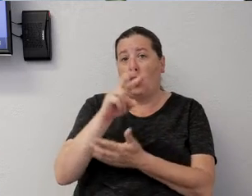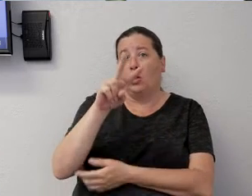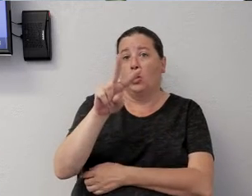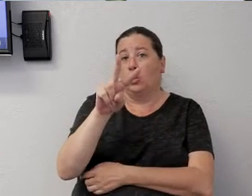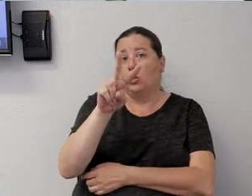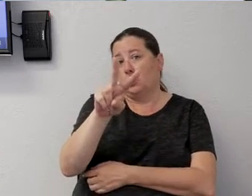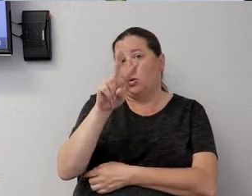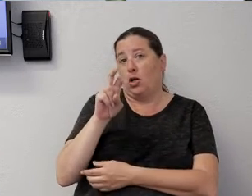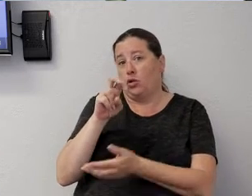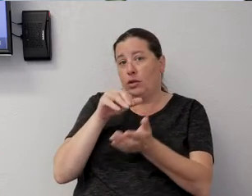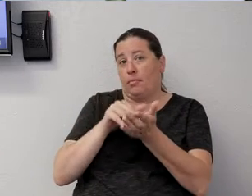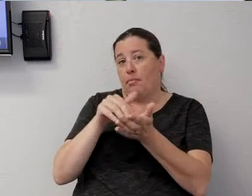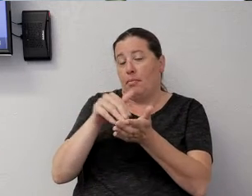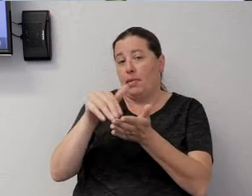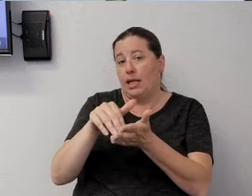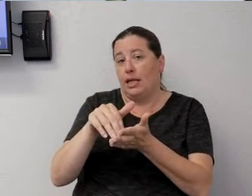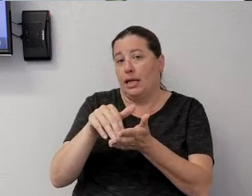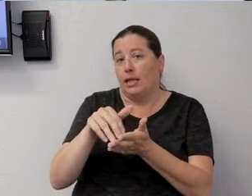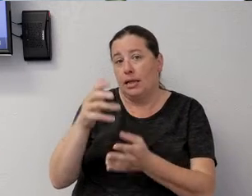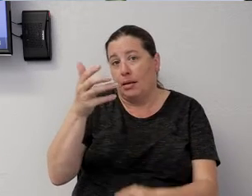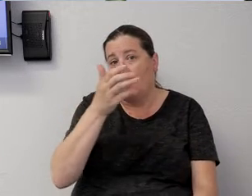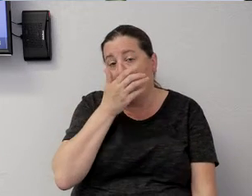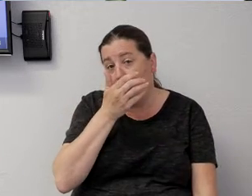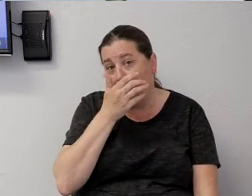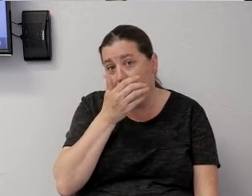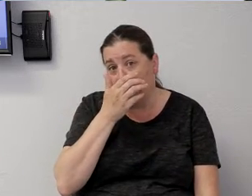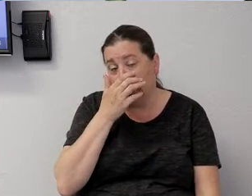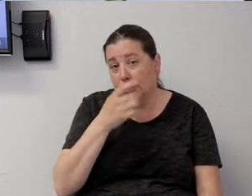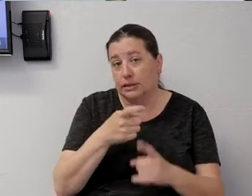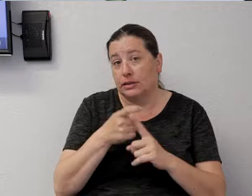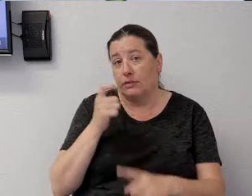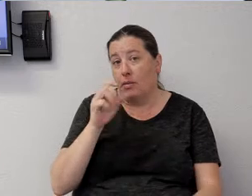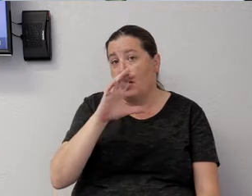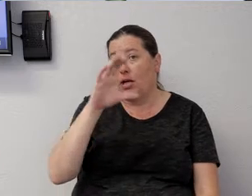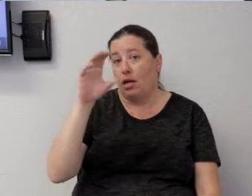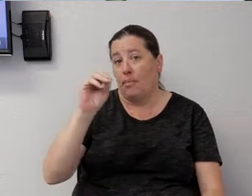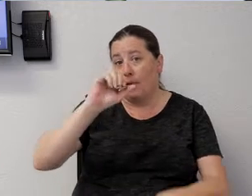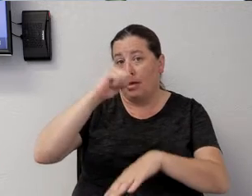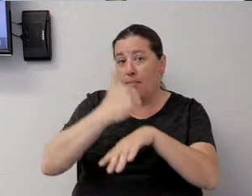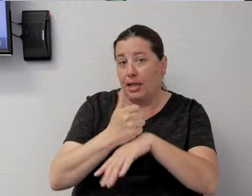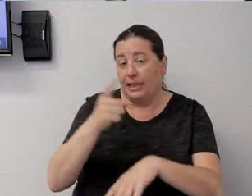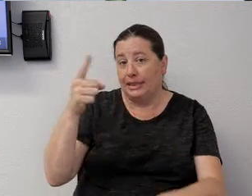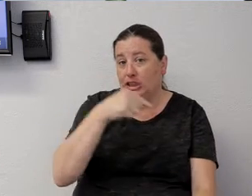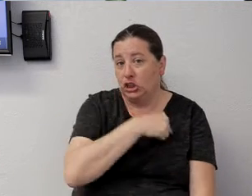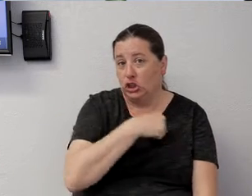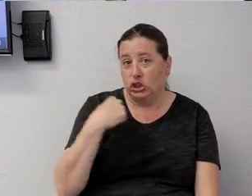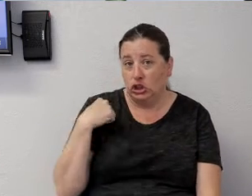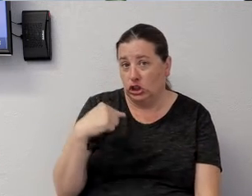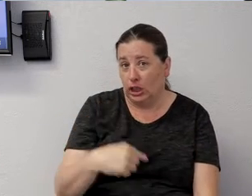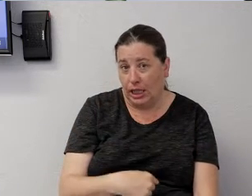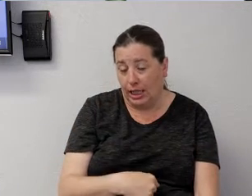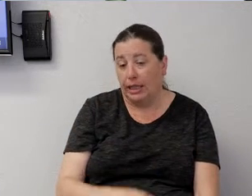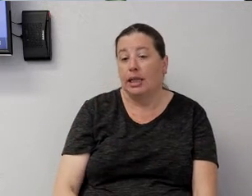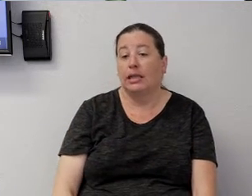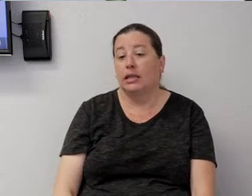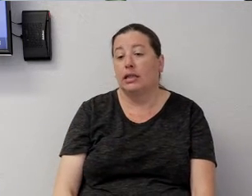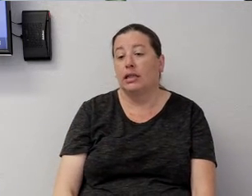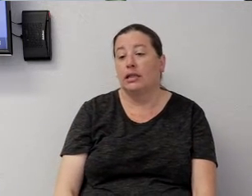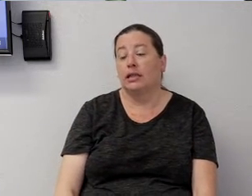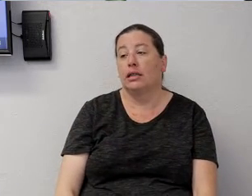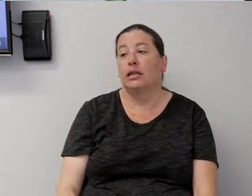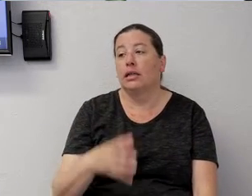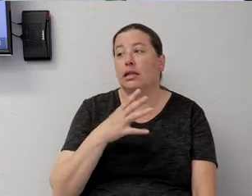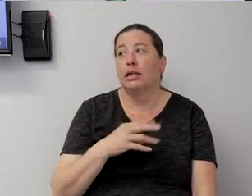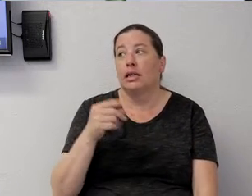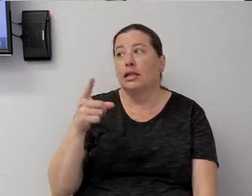masks from a company based out of China. And he just received a couple million. He